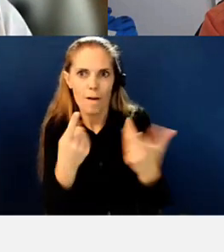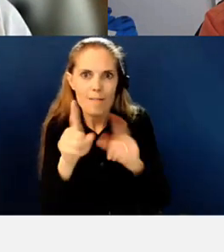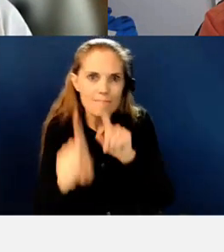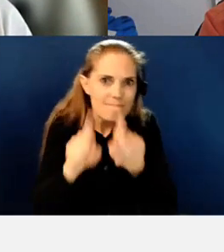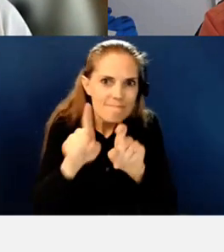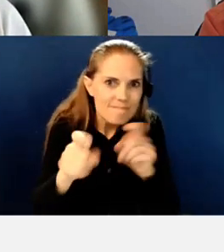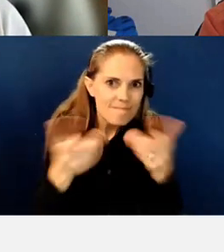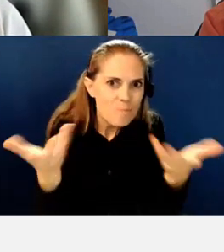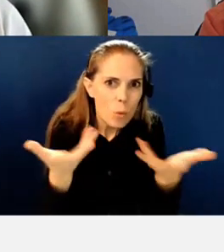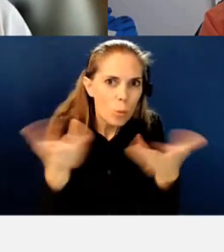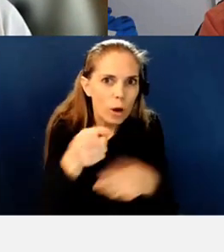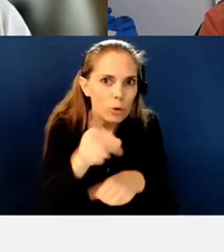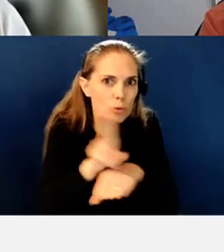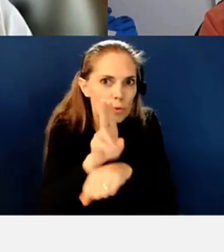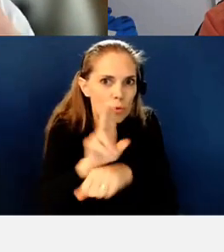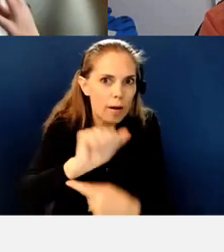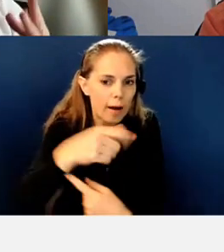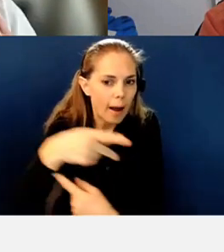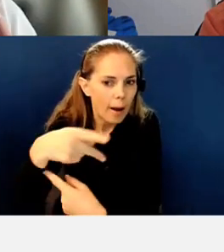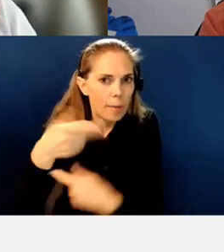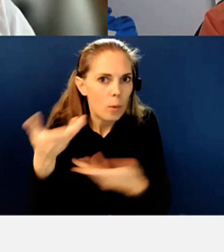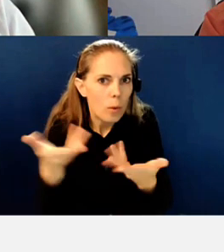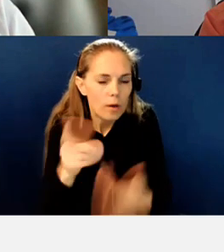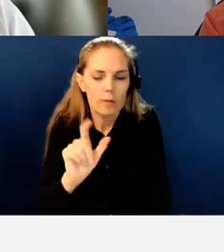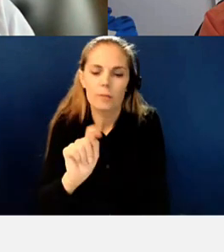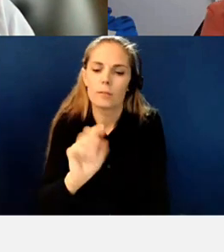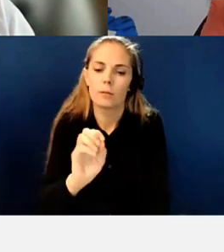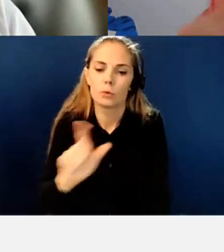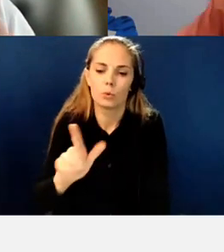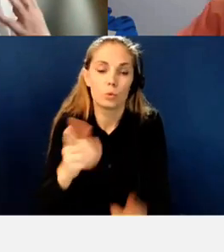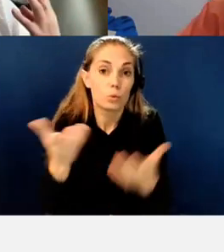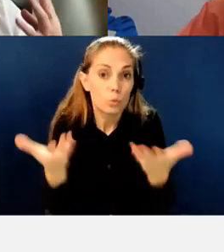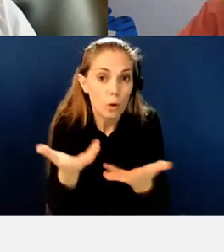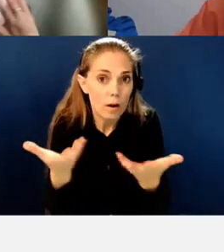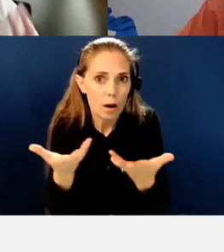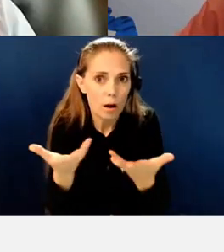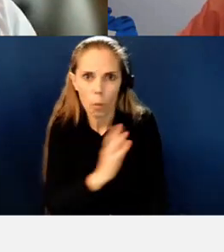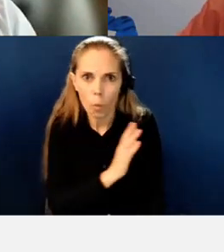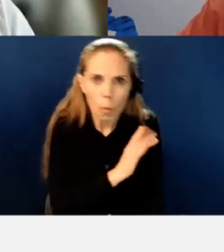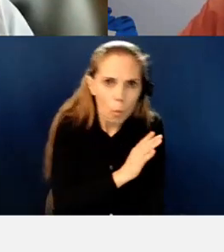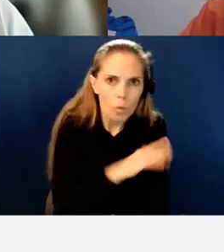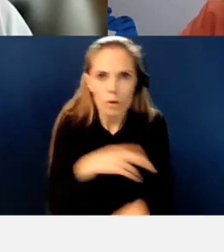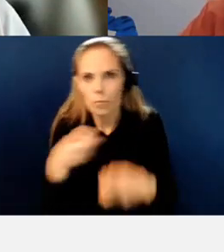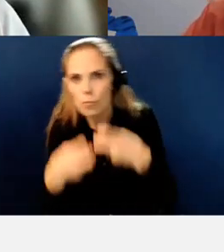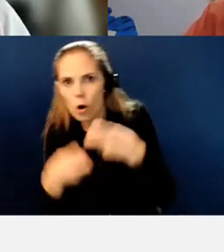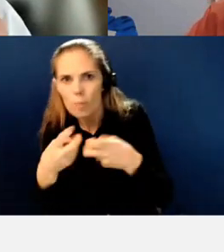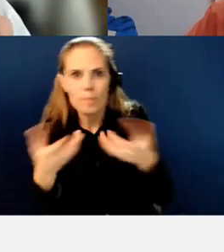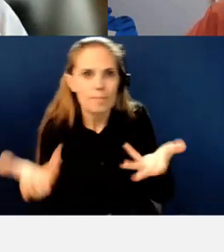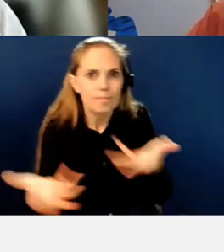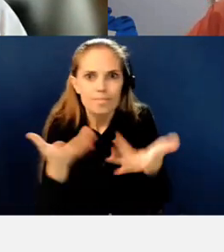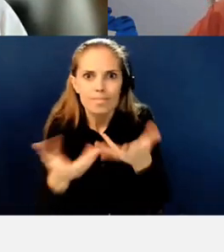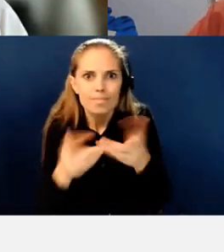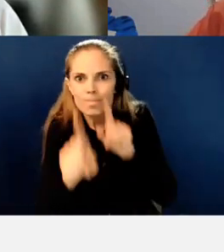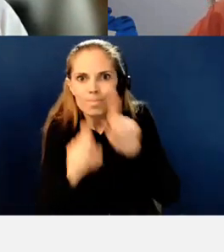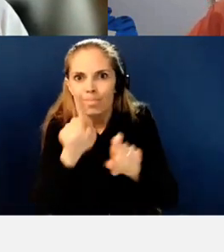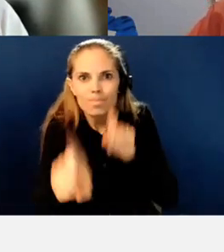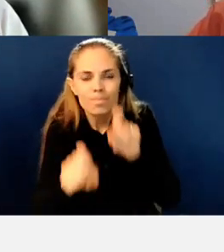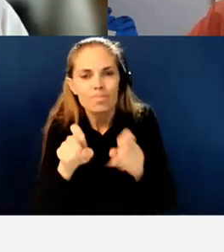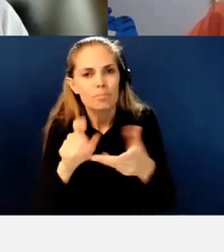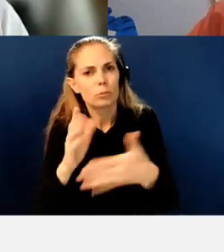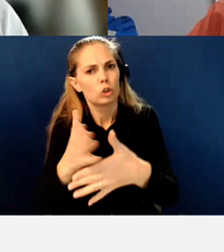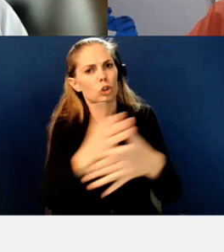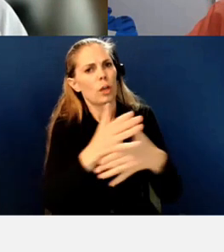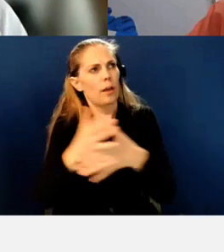also, if you are using specific tools, how are they working for you? Because that's the time for us to share and learn from each other as